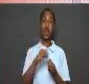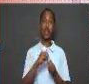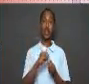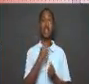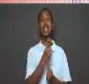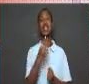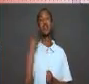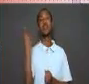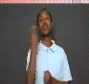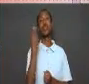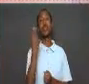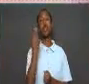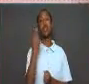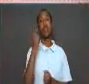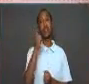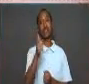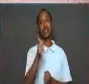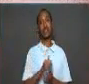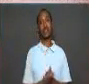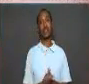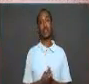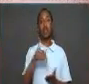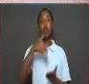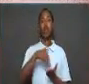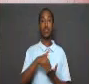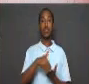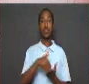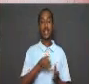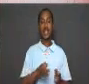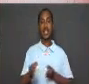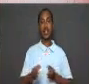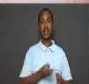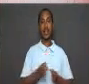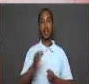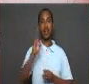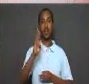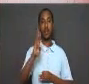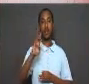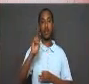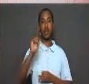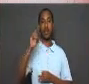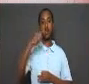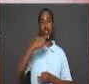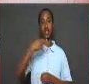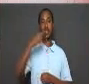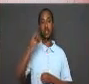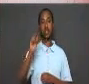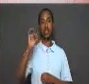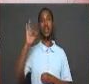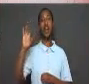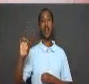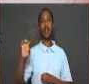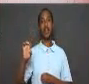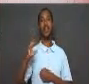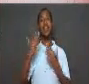some uses for it. We will also describe wrought iron. Let us get